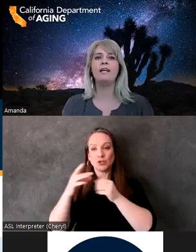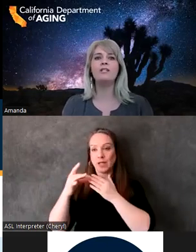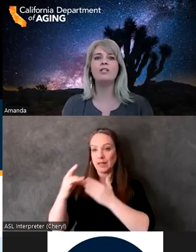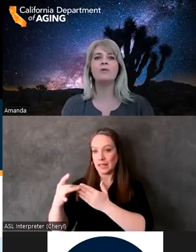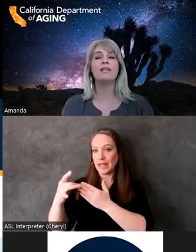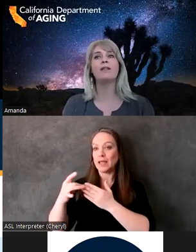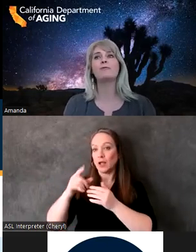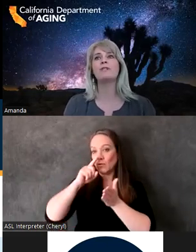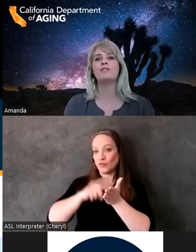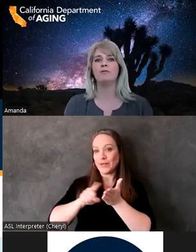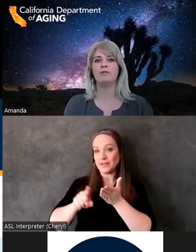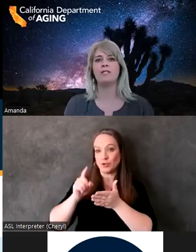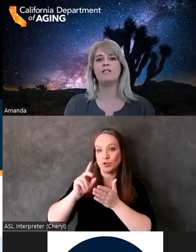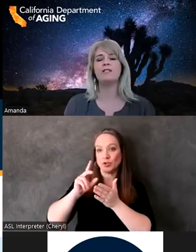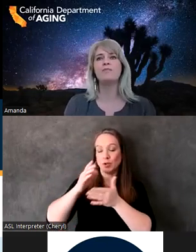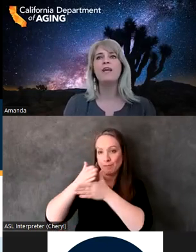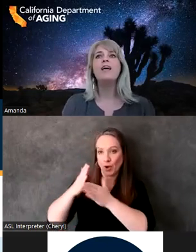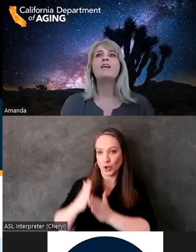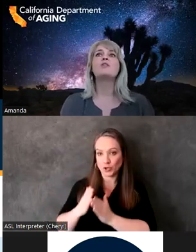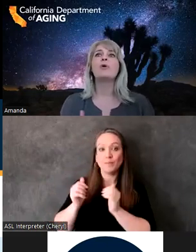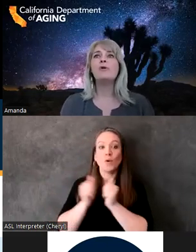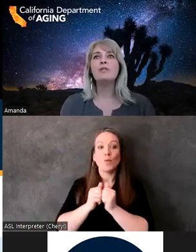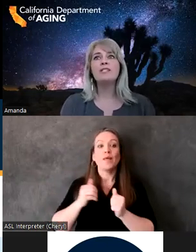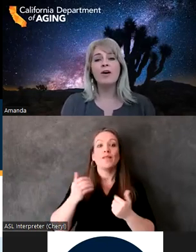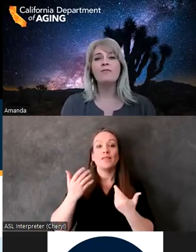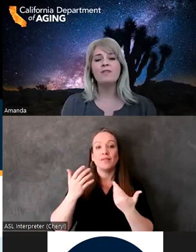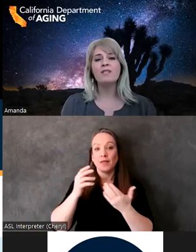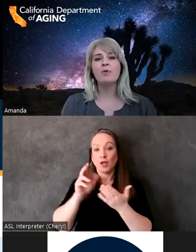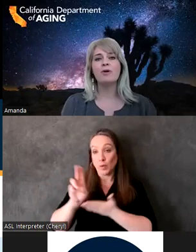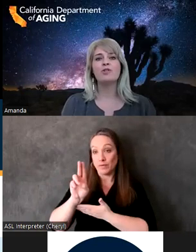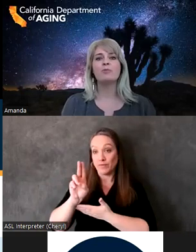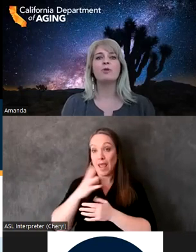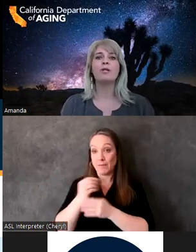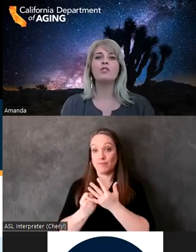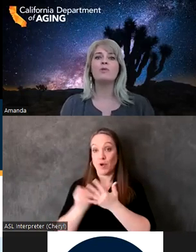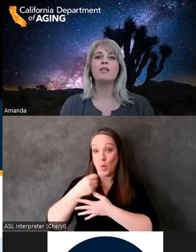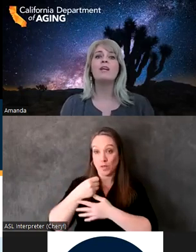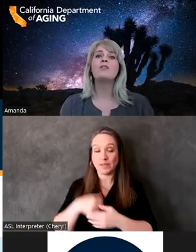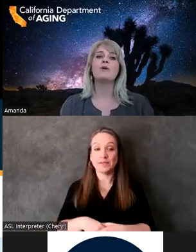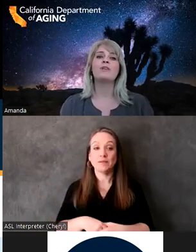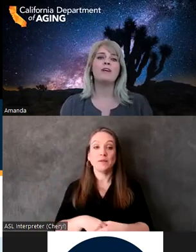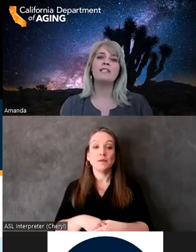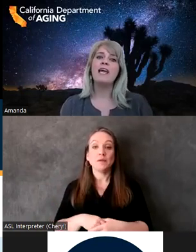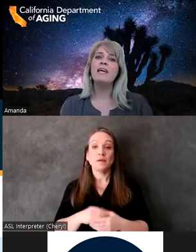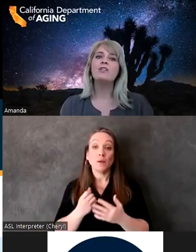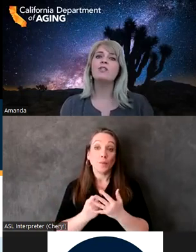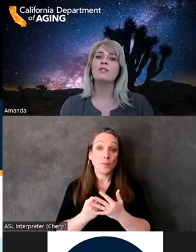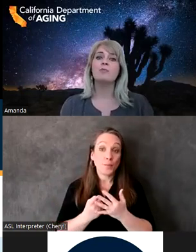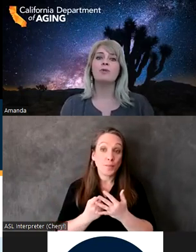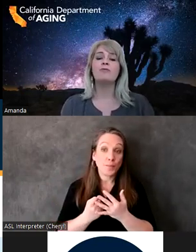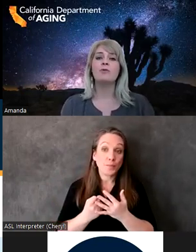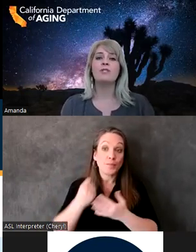on aging with California's universities. The priorities of this partnership are going to be to advance age